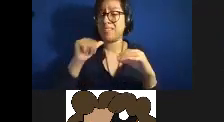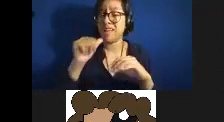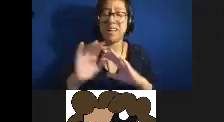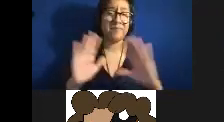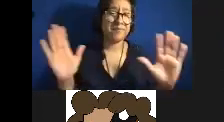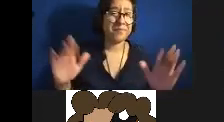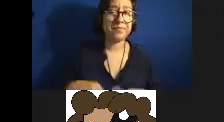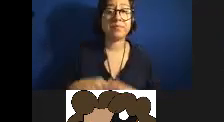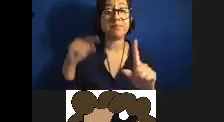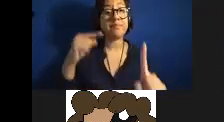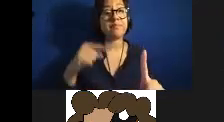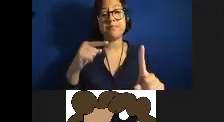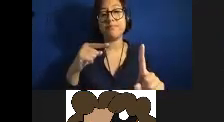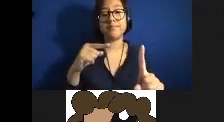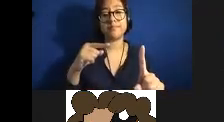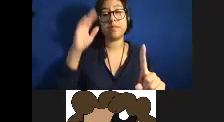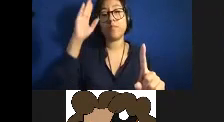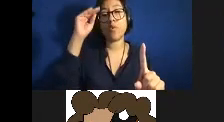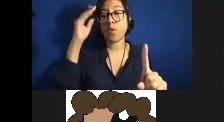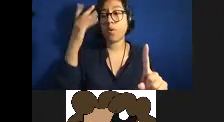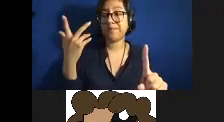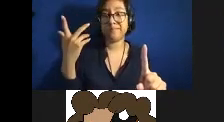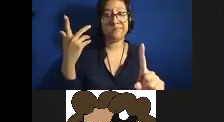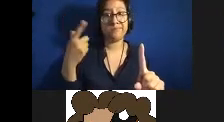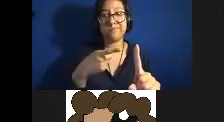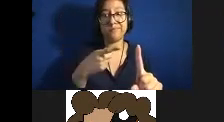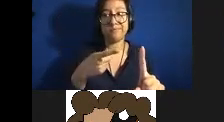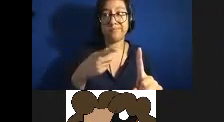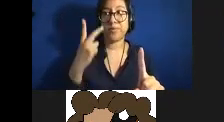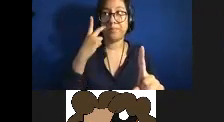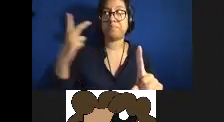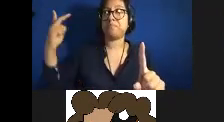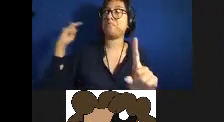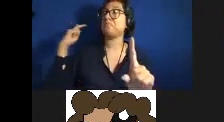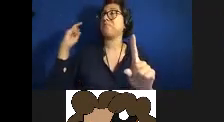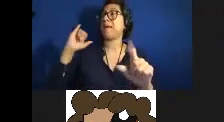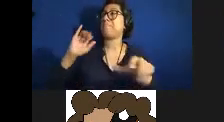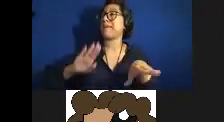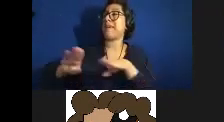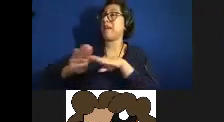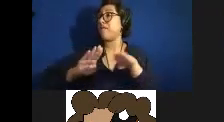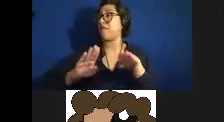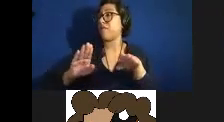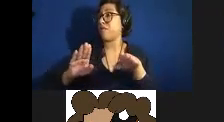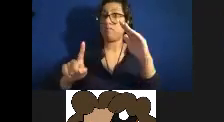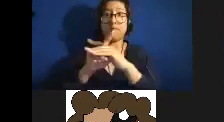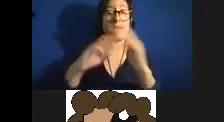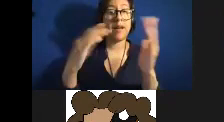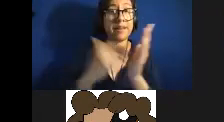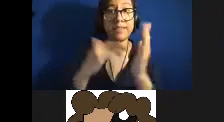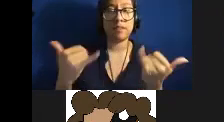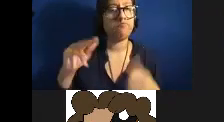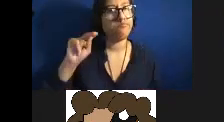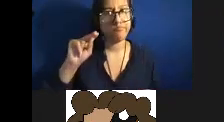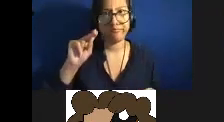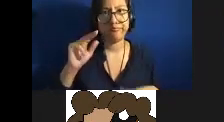now he wouldn't say or do half the problematic things when I first met him. because, right, like, I think we were